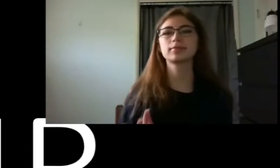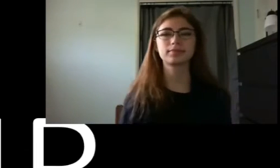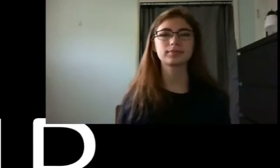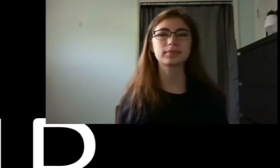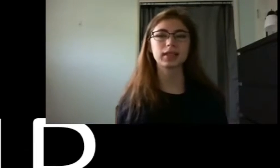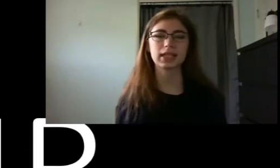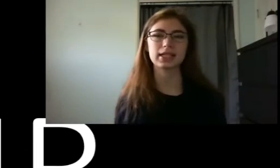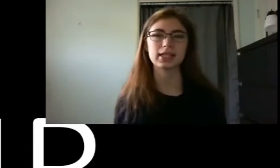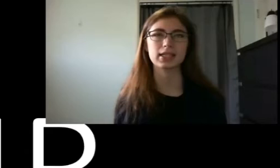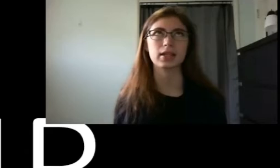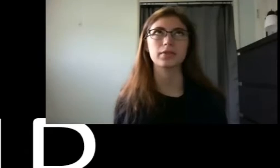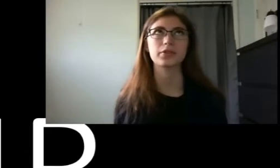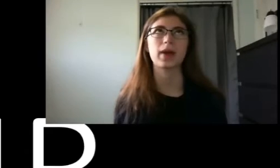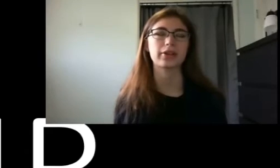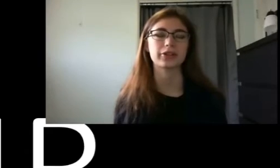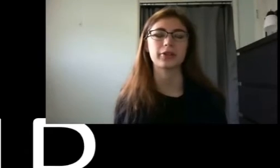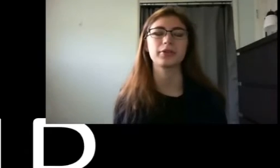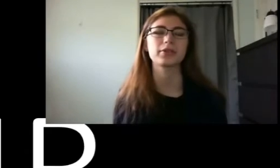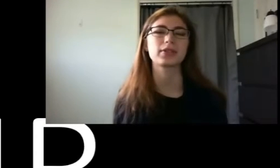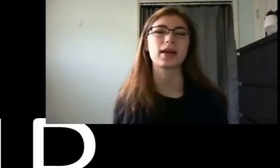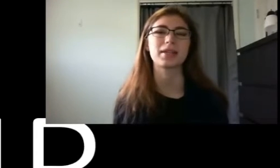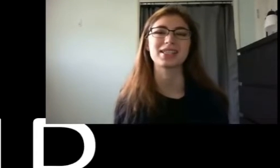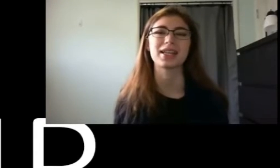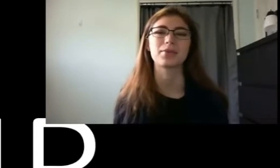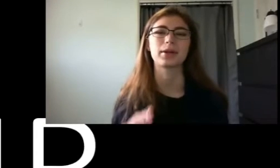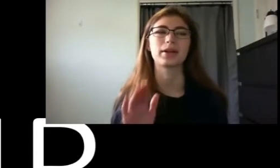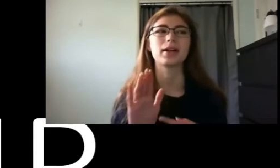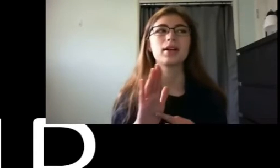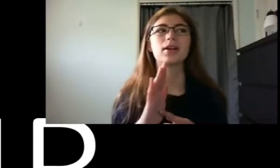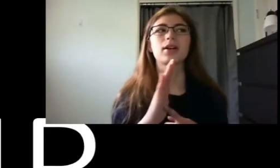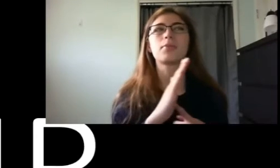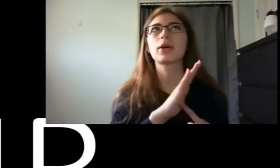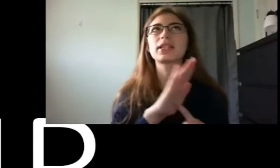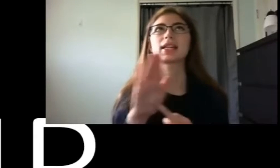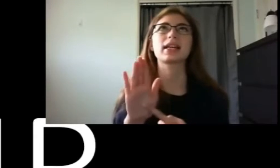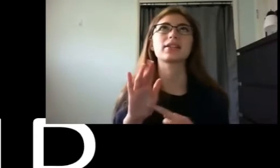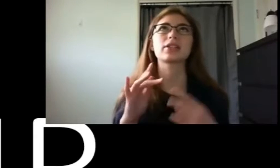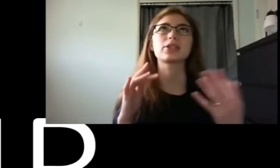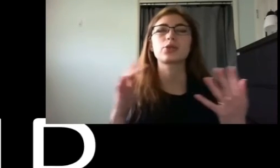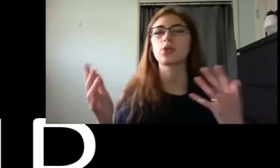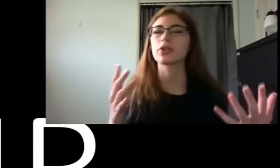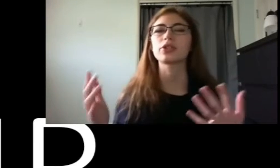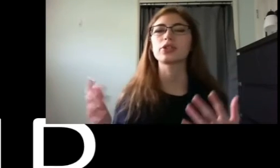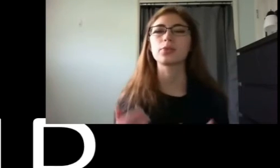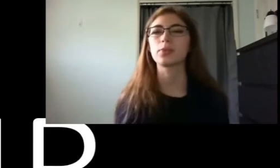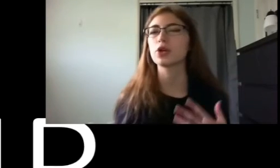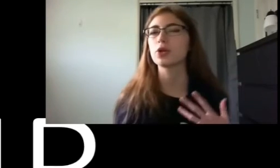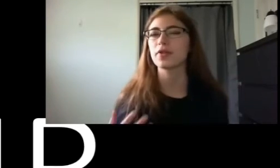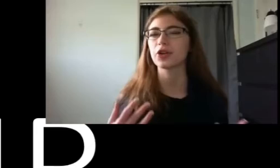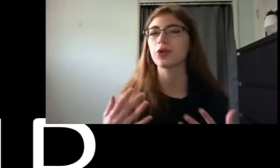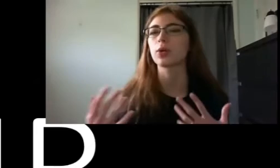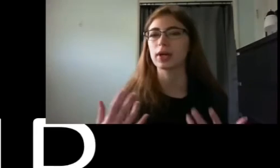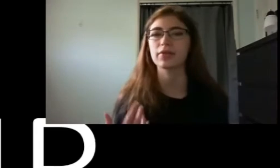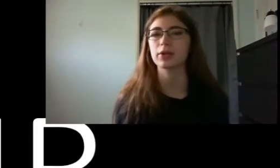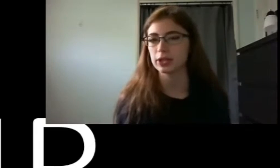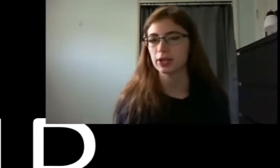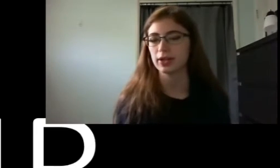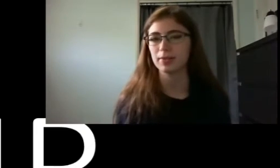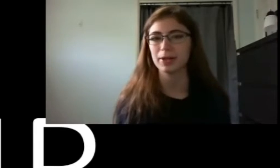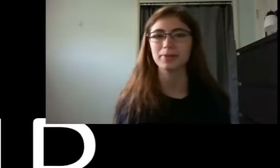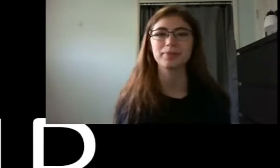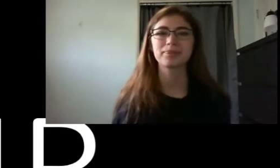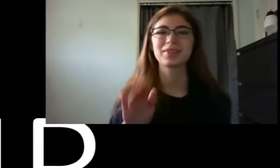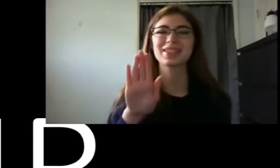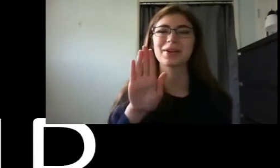name. It's directional, so that means that we're pointing it towards whoever or whatever we're